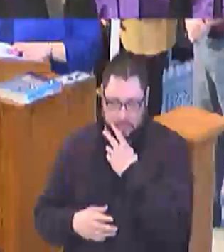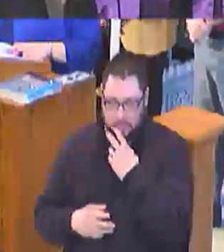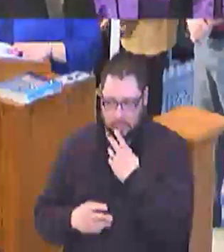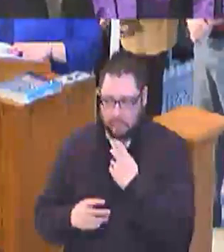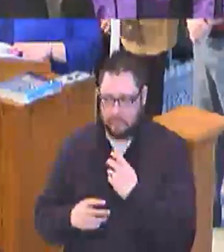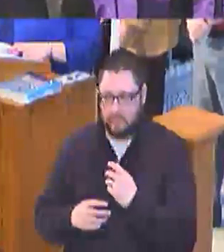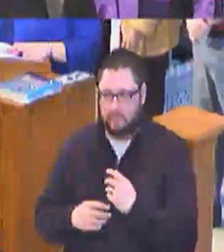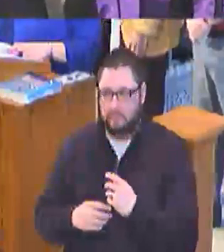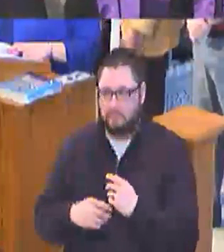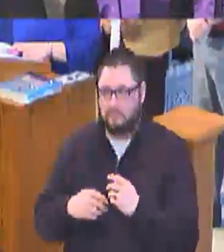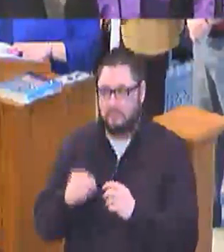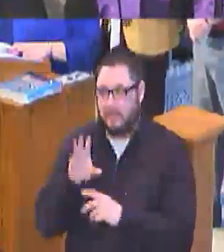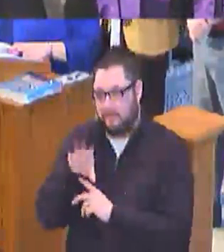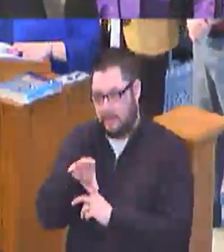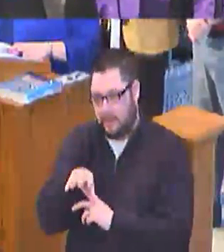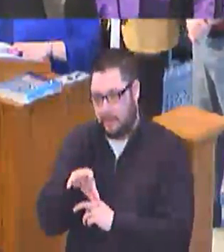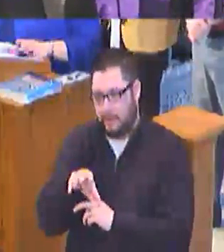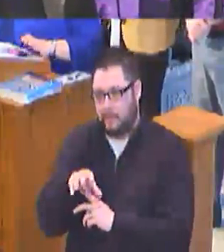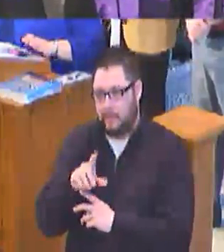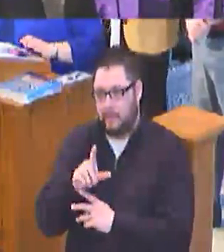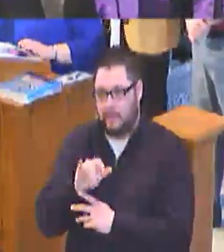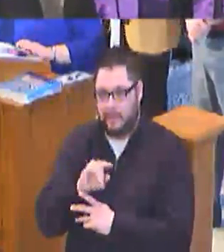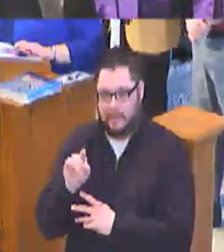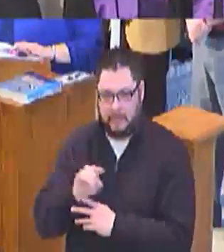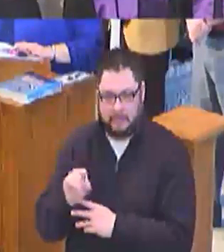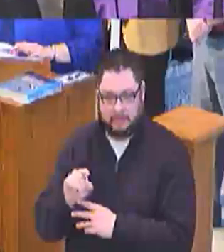Video Camera Operators, Liz Stuck.